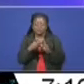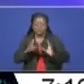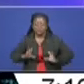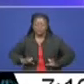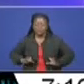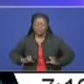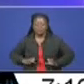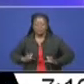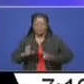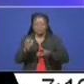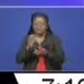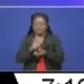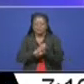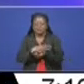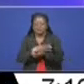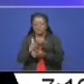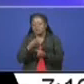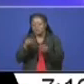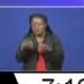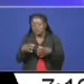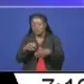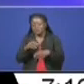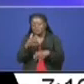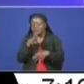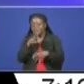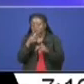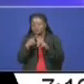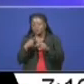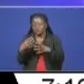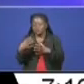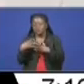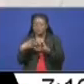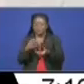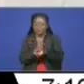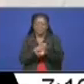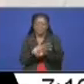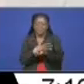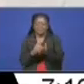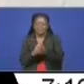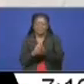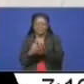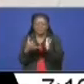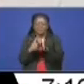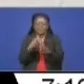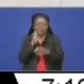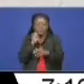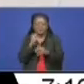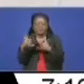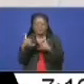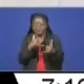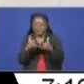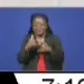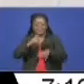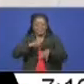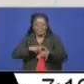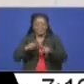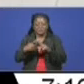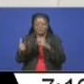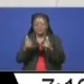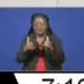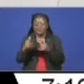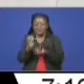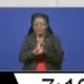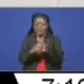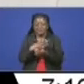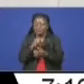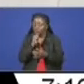how she overcame. Cleopatra Murphy has her story. Like I say, it was a fight. Time to fight. Cancer didn't